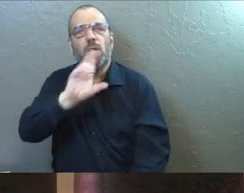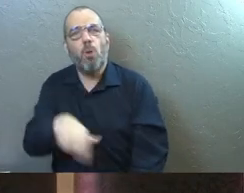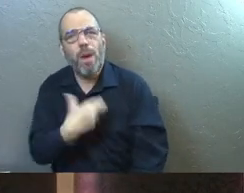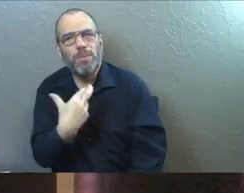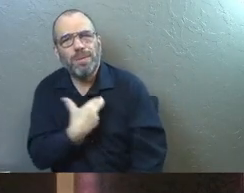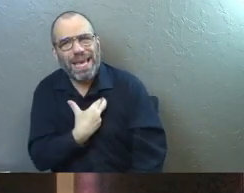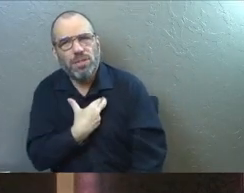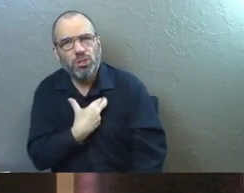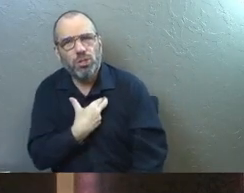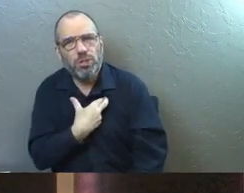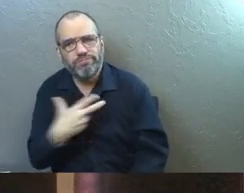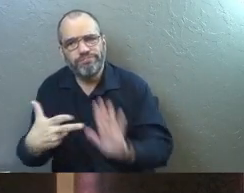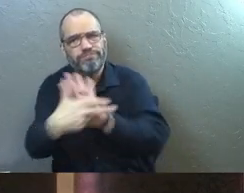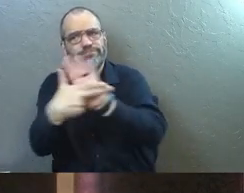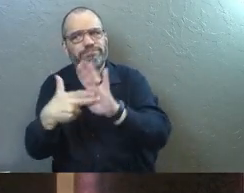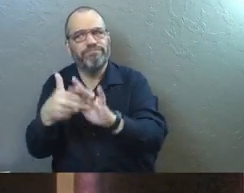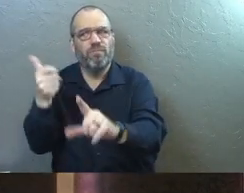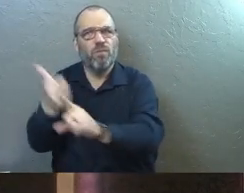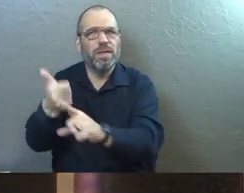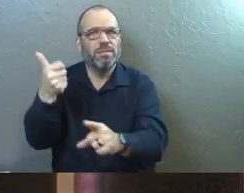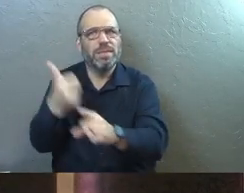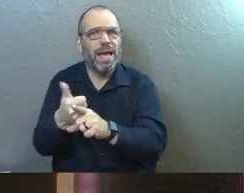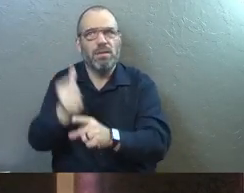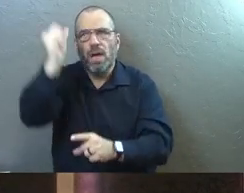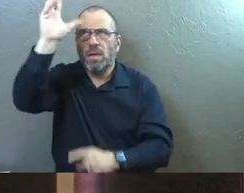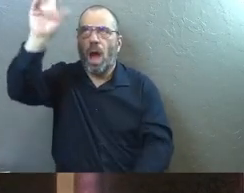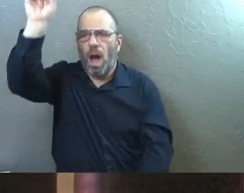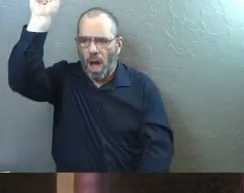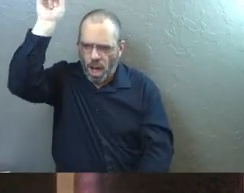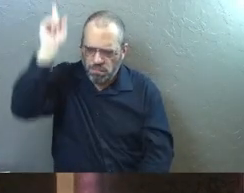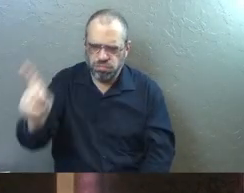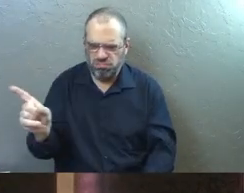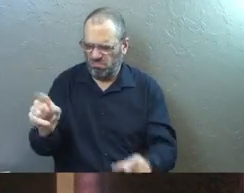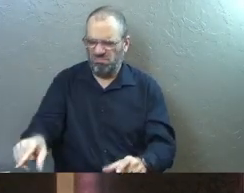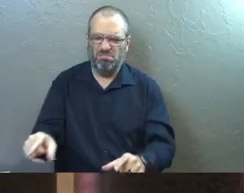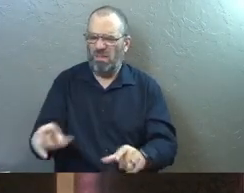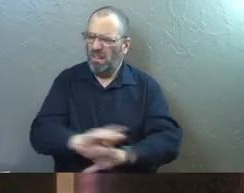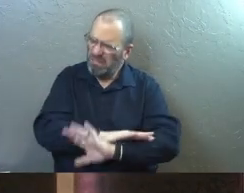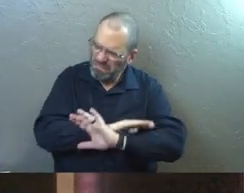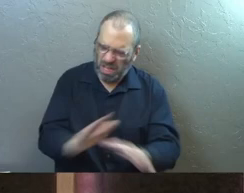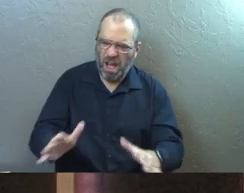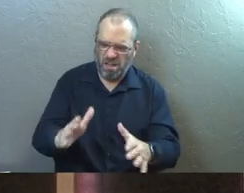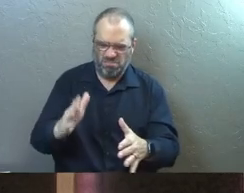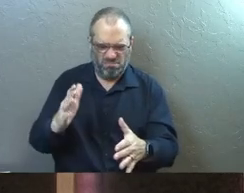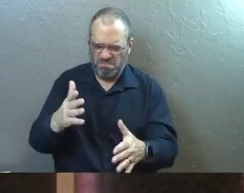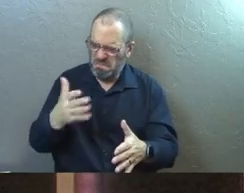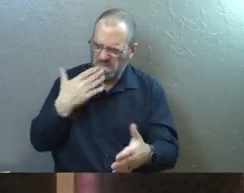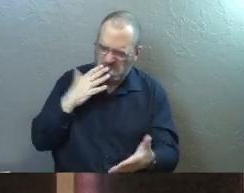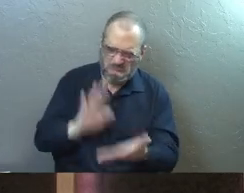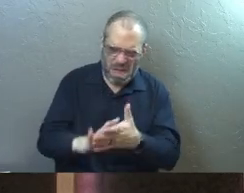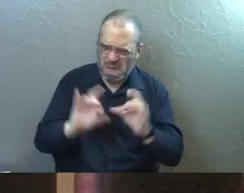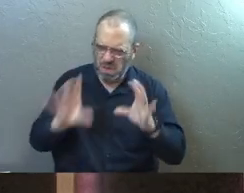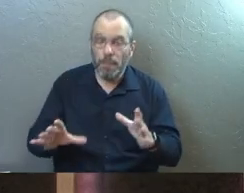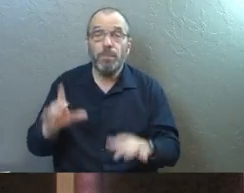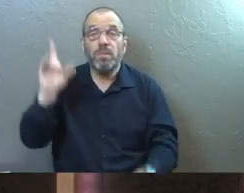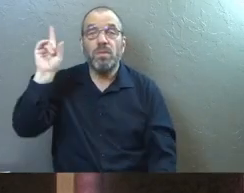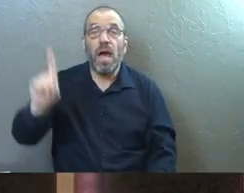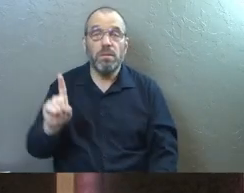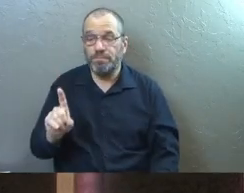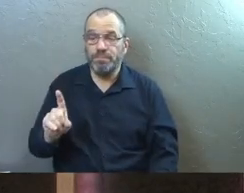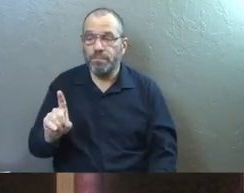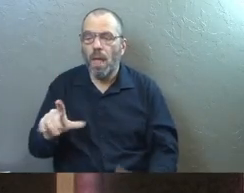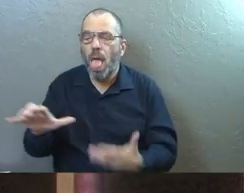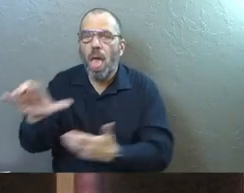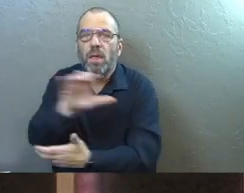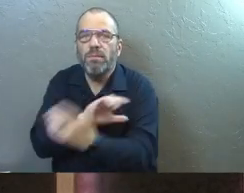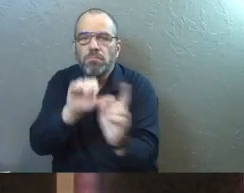reputation and a name for themselves. And God came into this and said, this is going to end badly. And so what he does is he comes in and